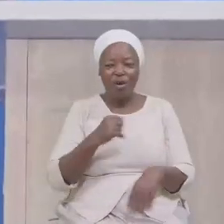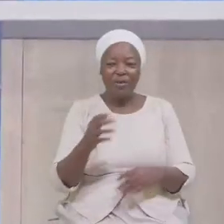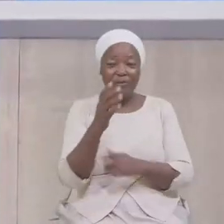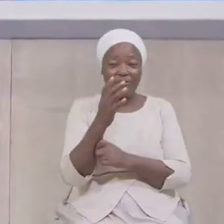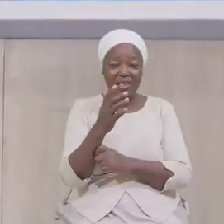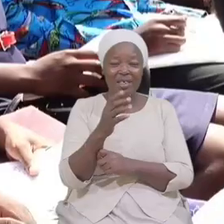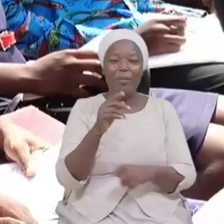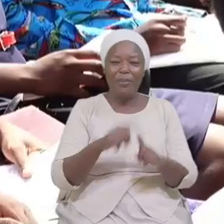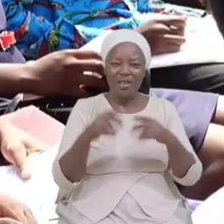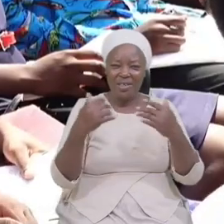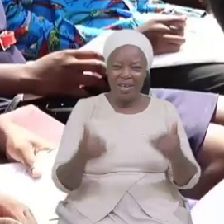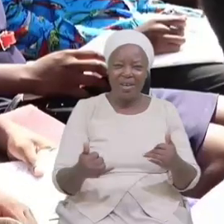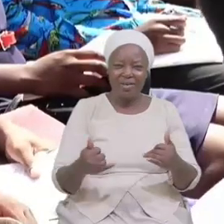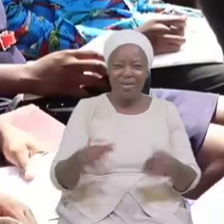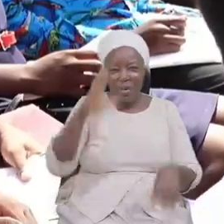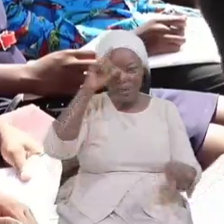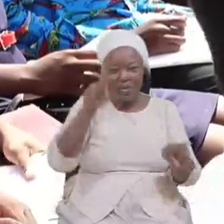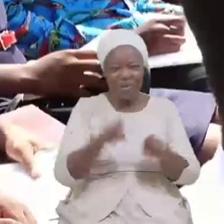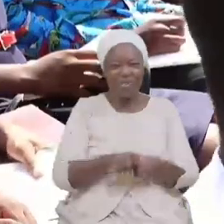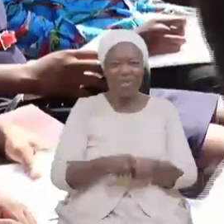now brother Sage. Amen.